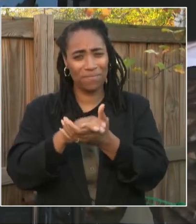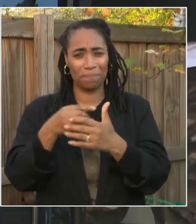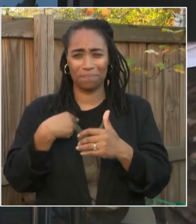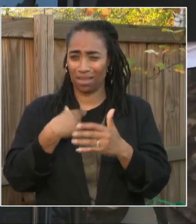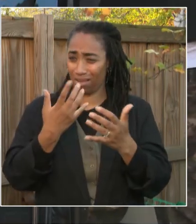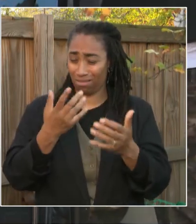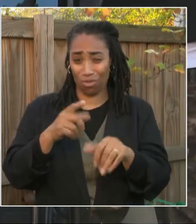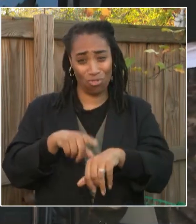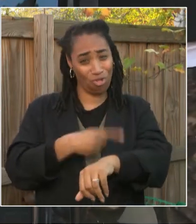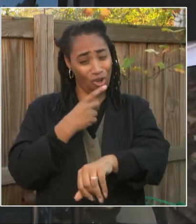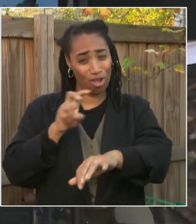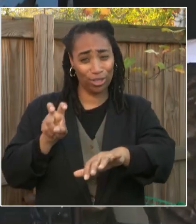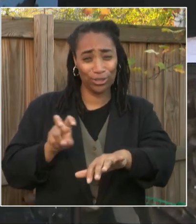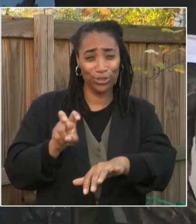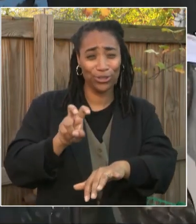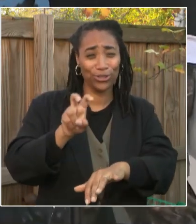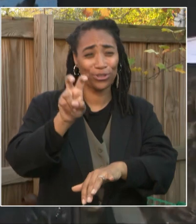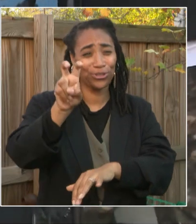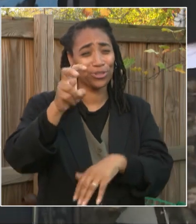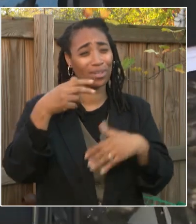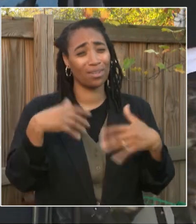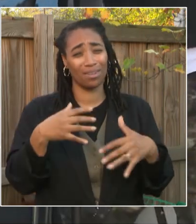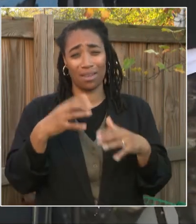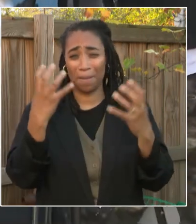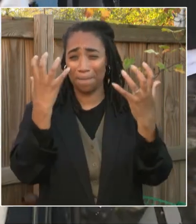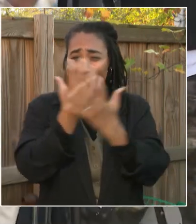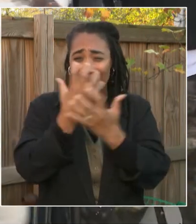amazing team and everybody who made it happen. Thank you, everybody.